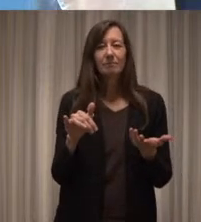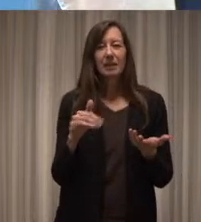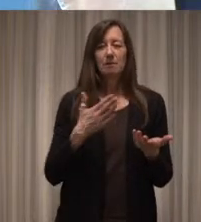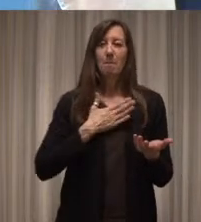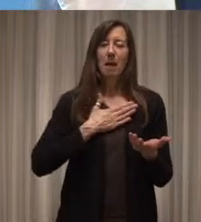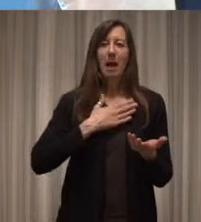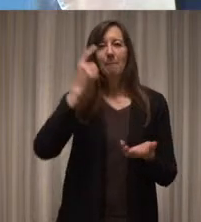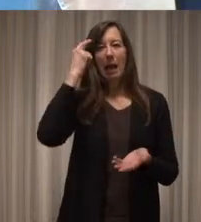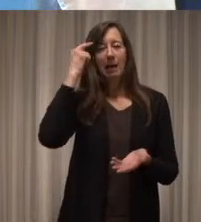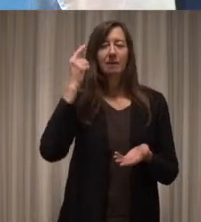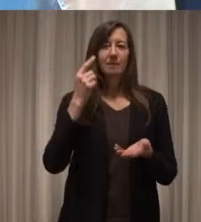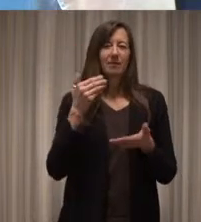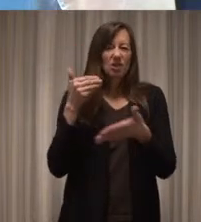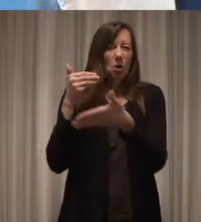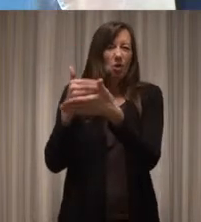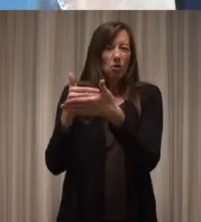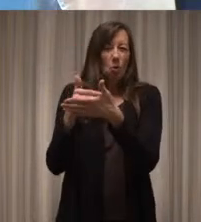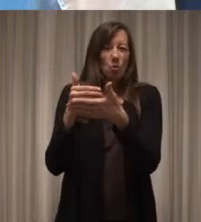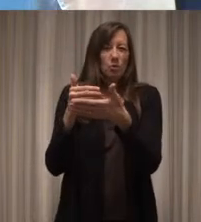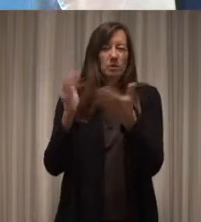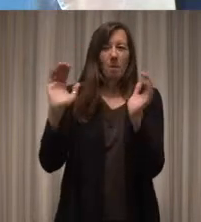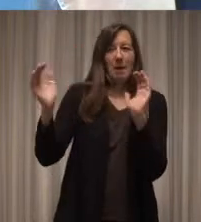my mind, to help understand what we're doing here.